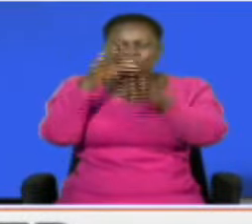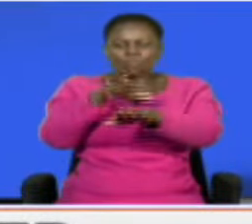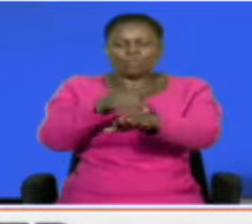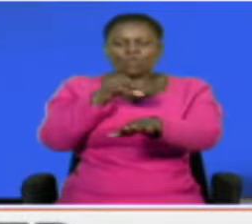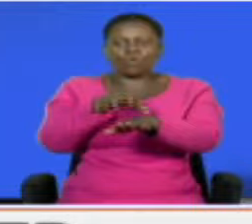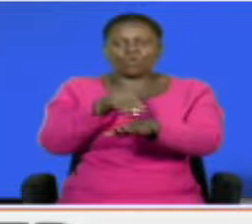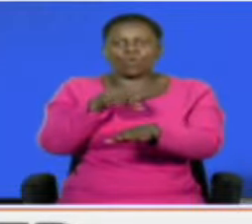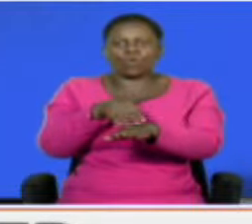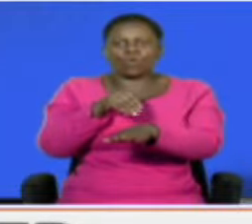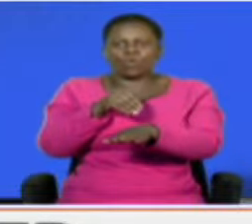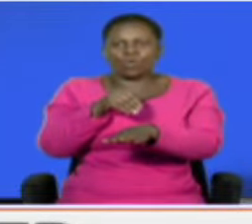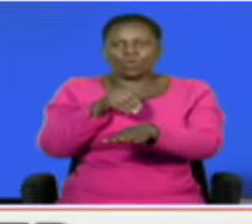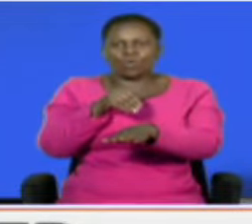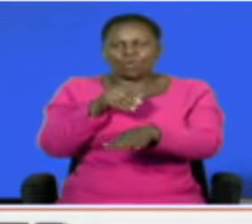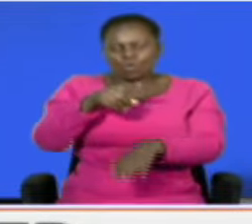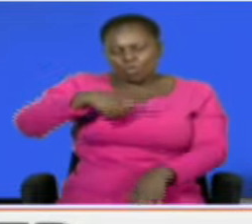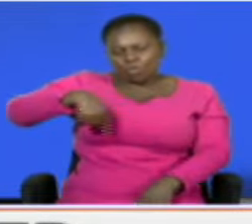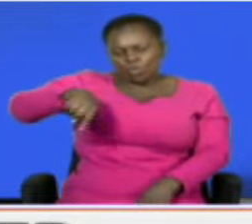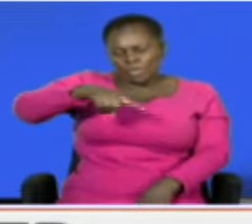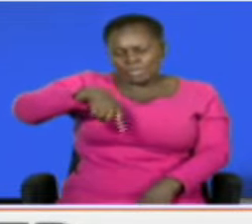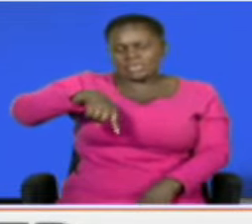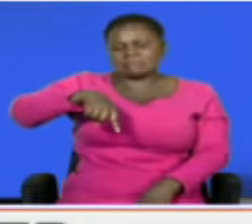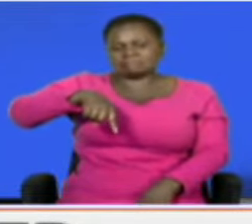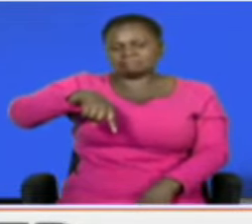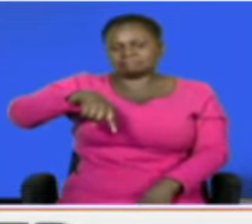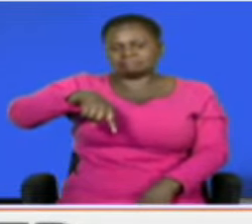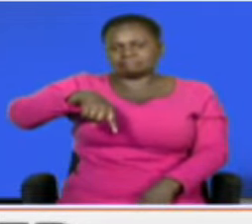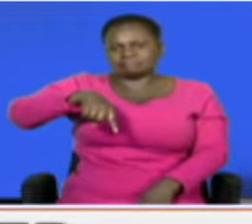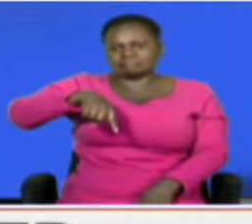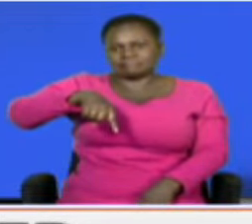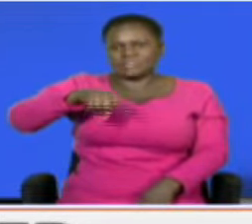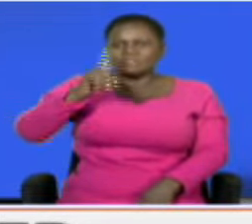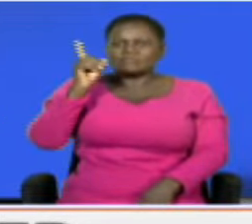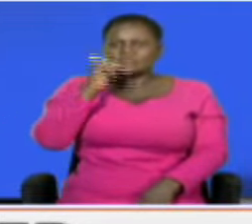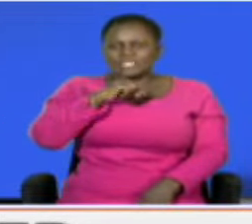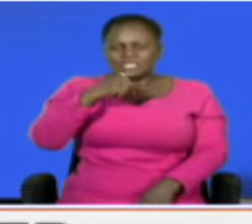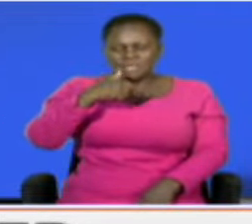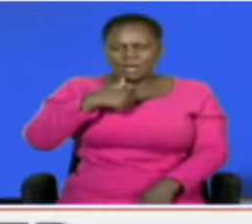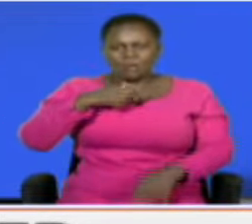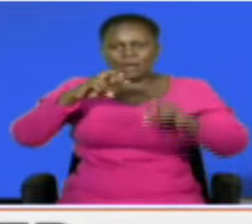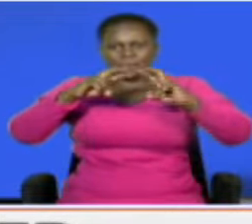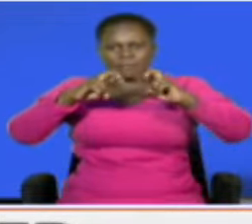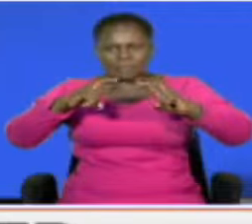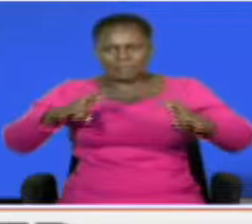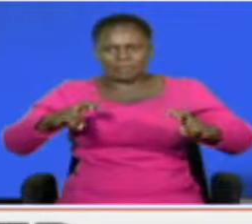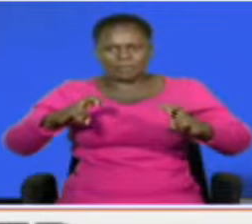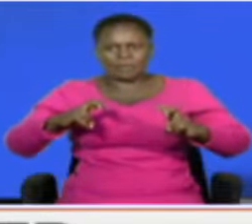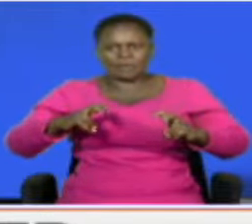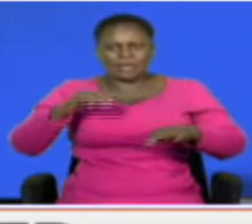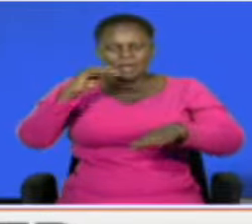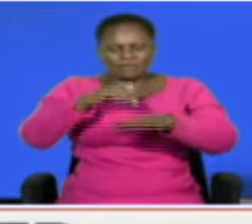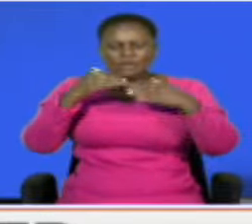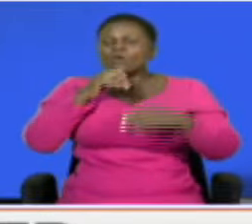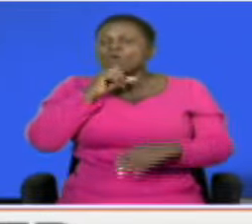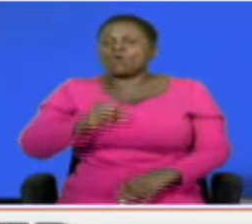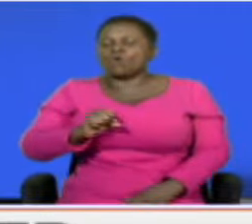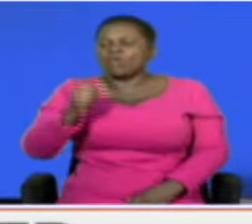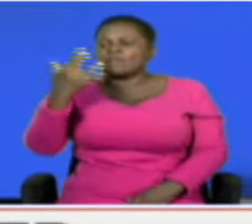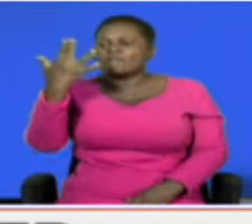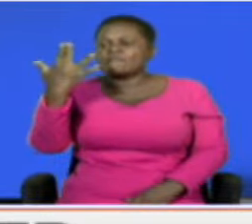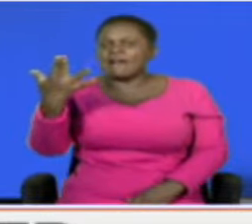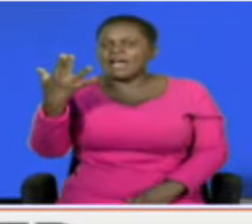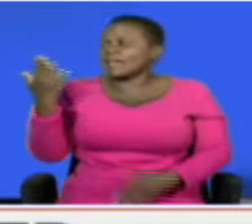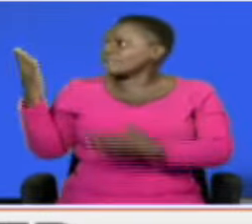law court. For us to complete our investigation. Among his victims were 5-year-old